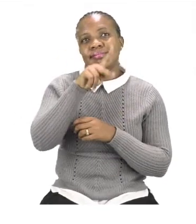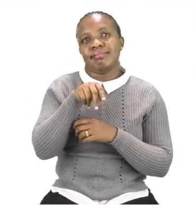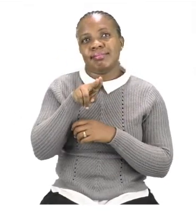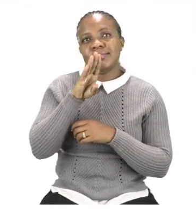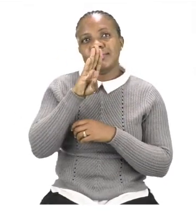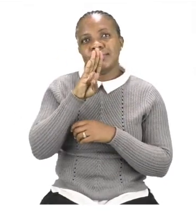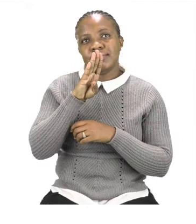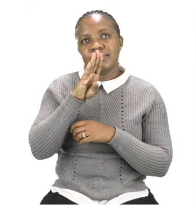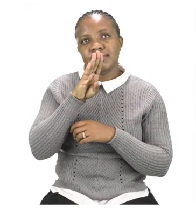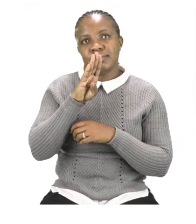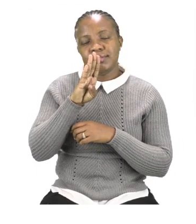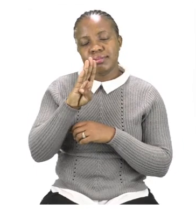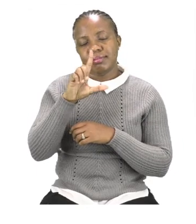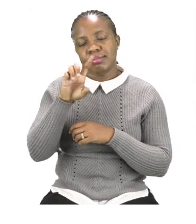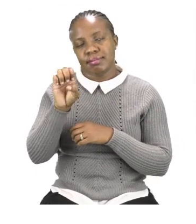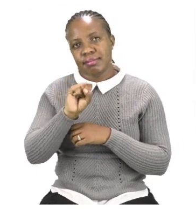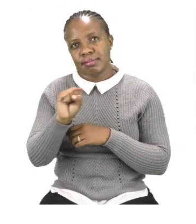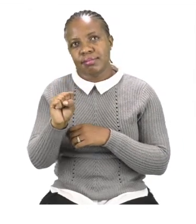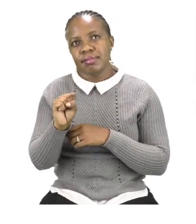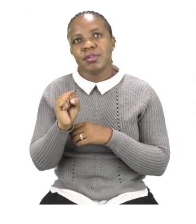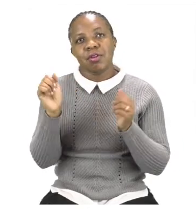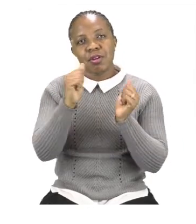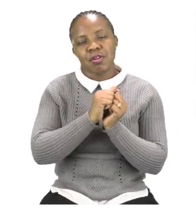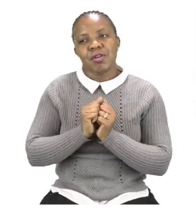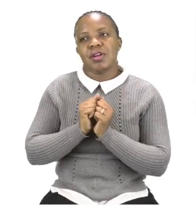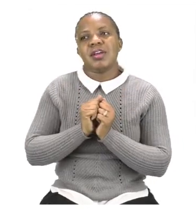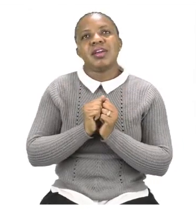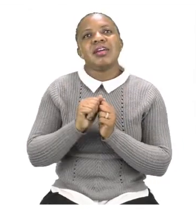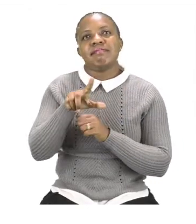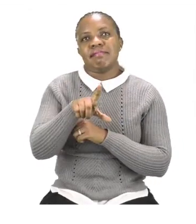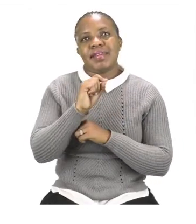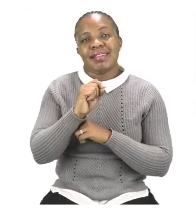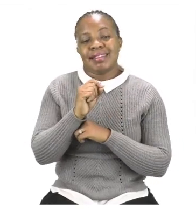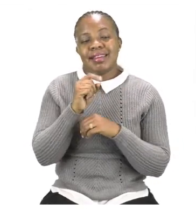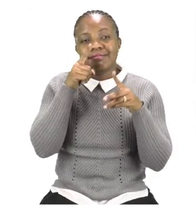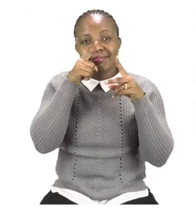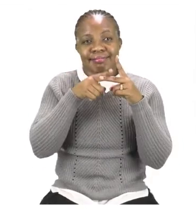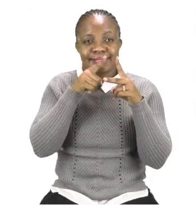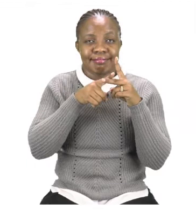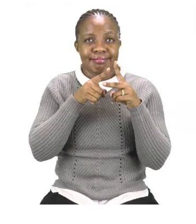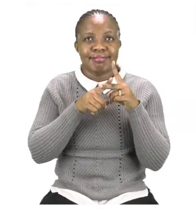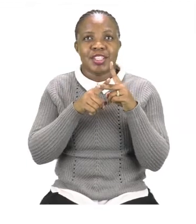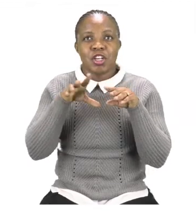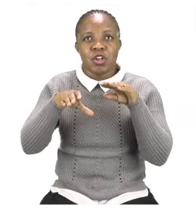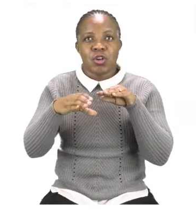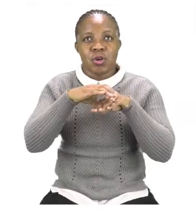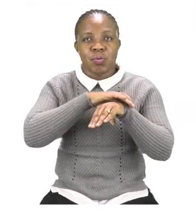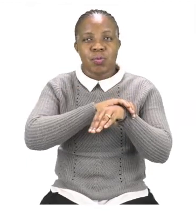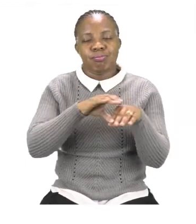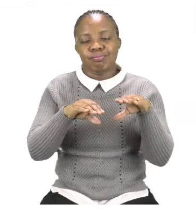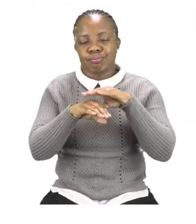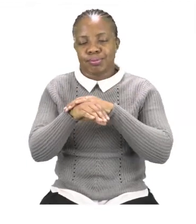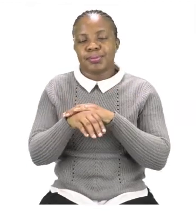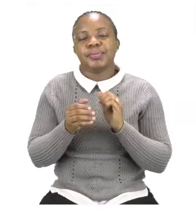boots. Where is our pronoun, boys and girls? Remember, a pronoun is a word that